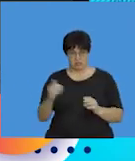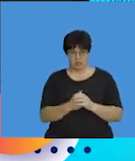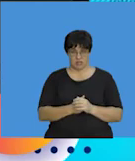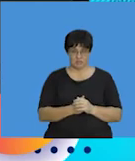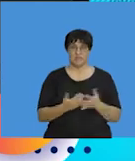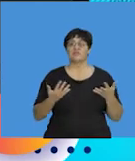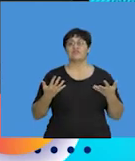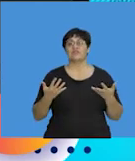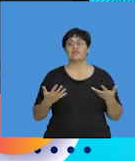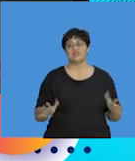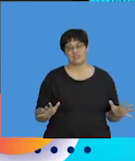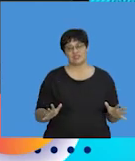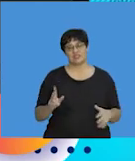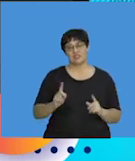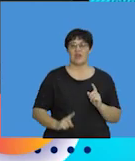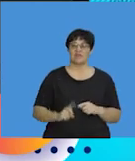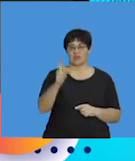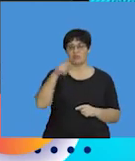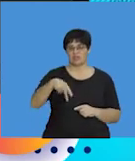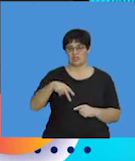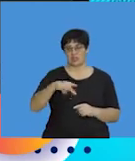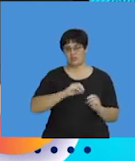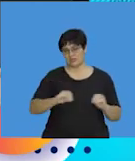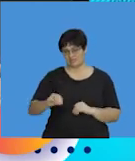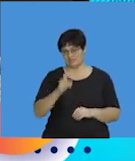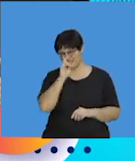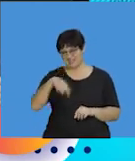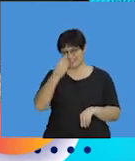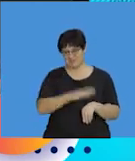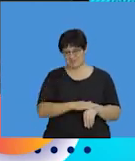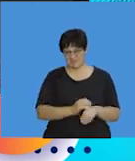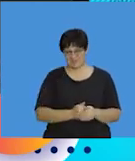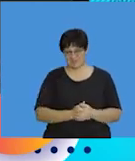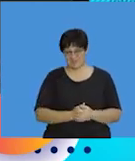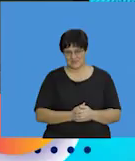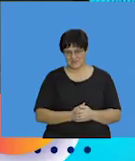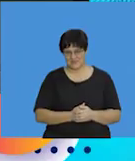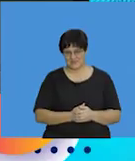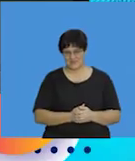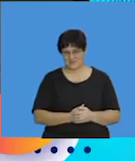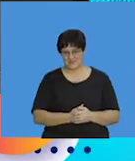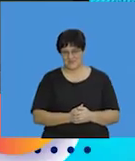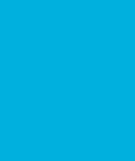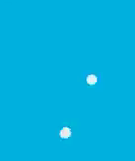through. We are done with vertical projectile motion. I'll see you next time.